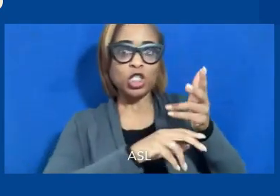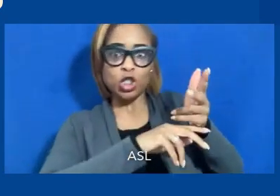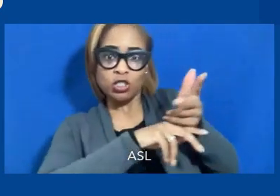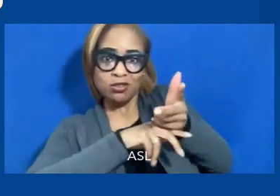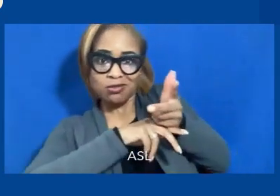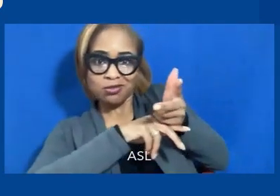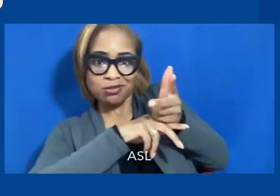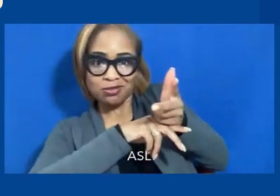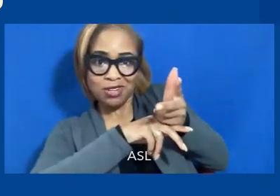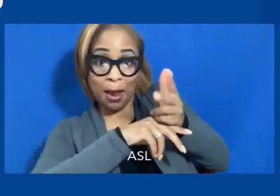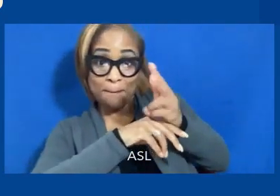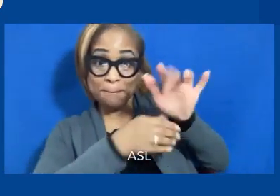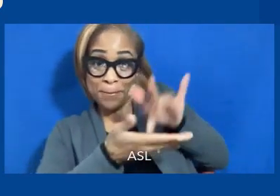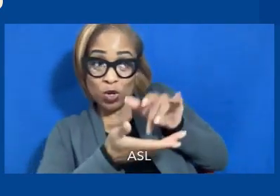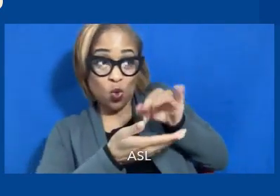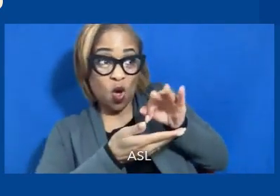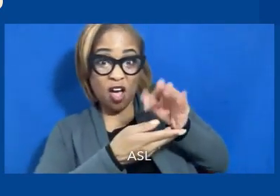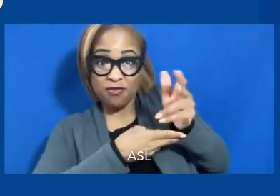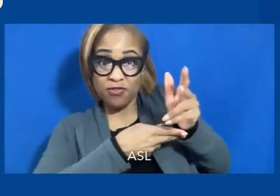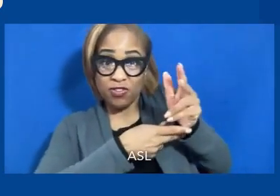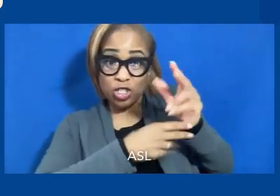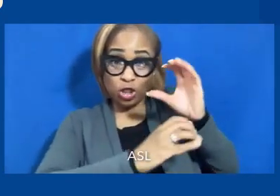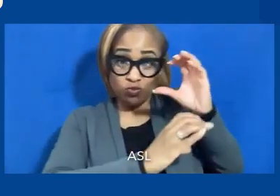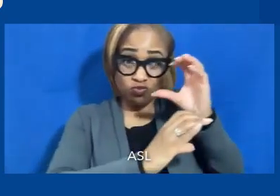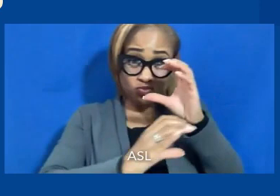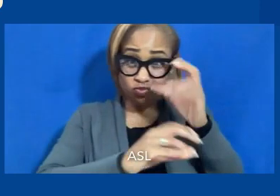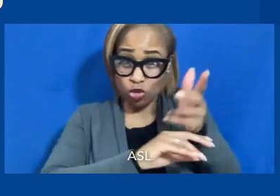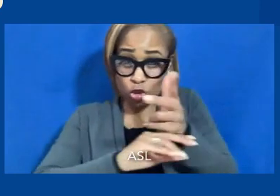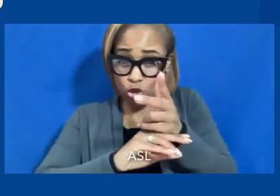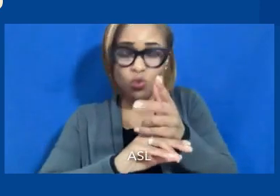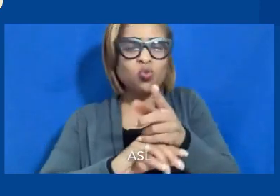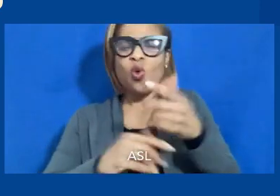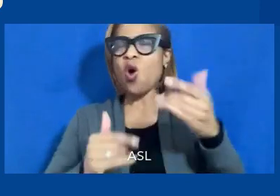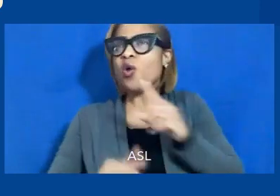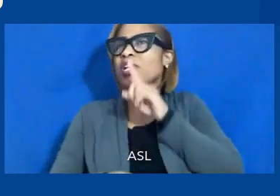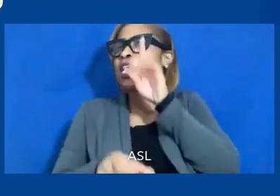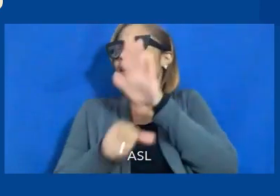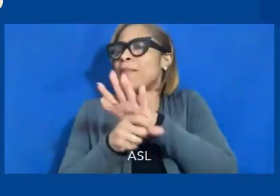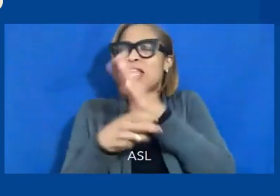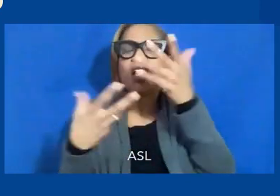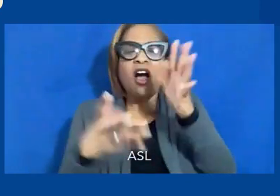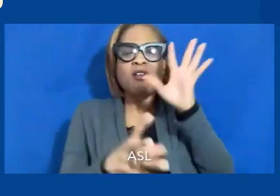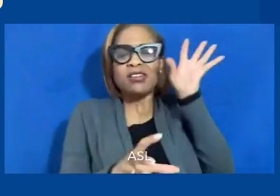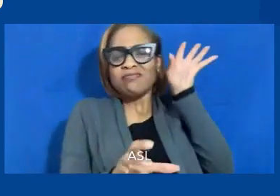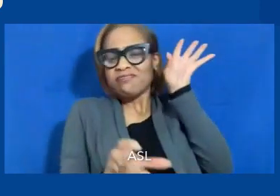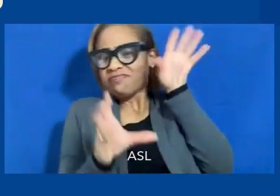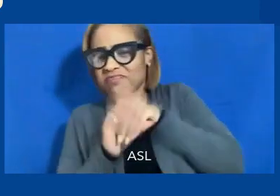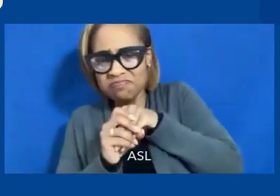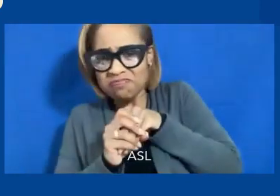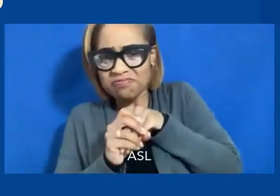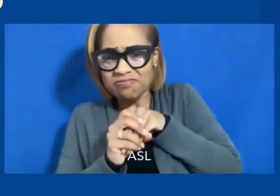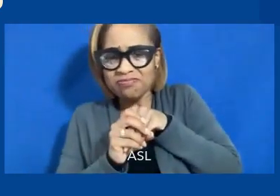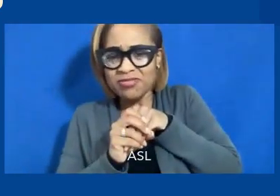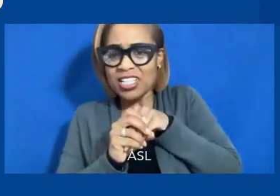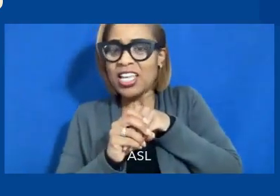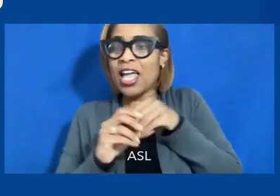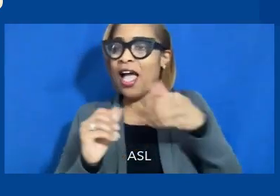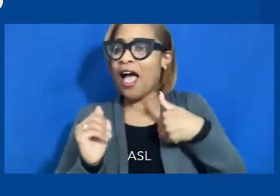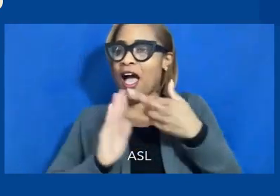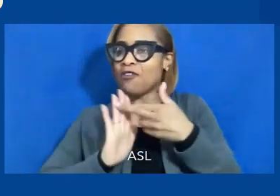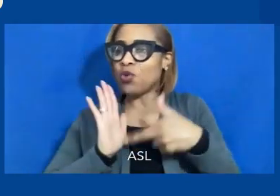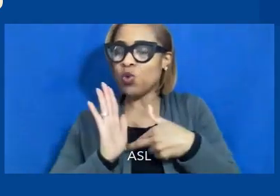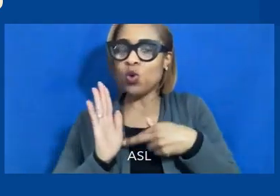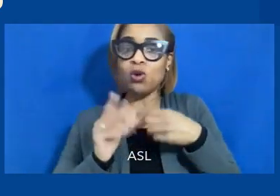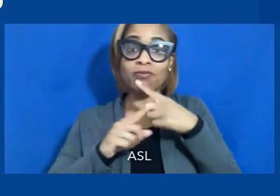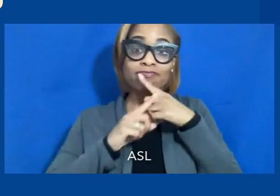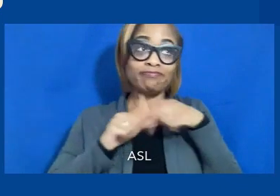of a shoot, we are so committed and all in. You know, there's this like unspoken rule about never having